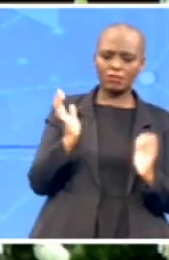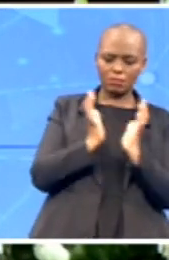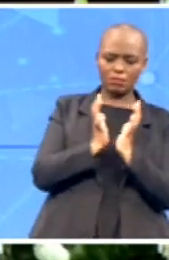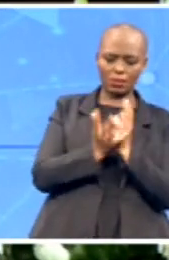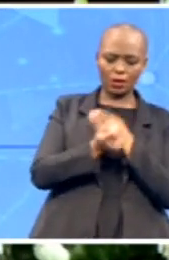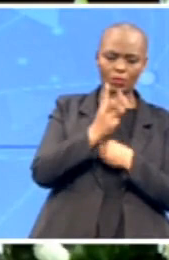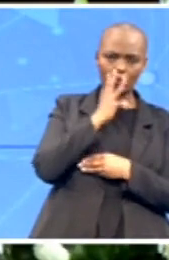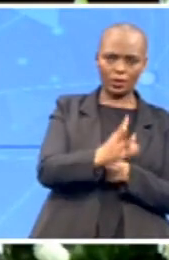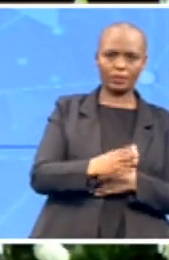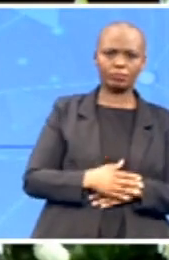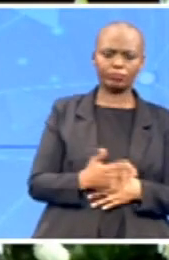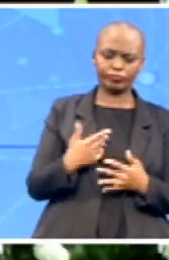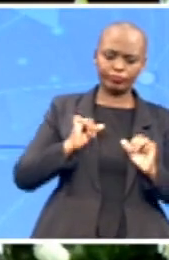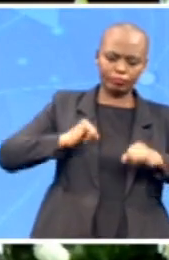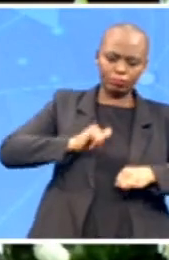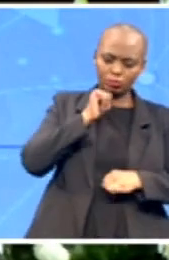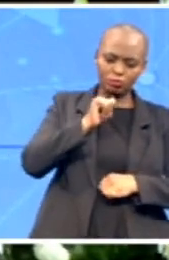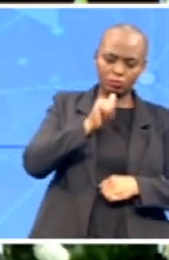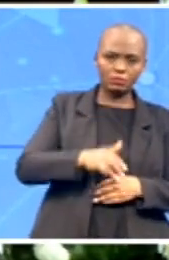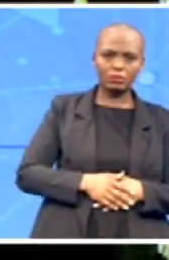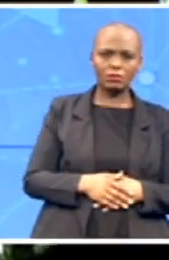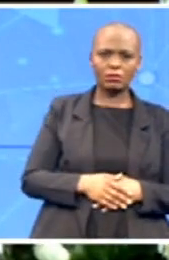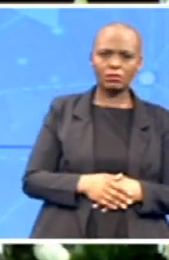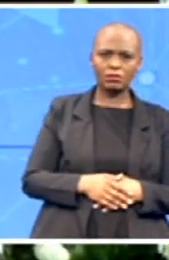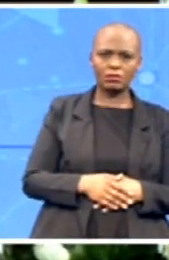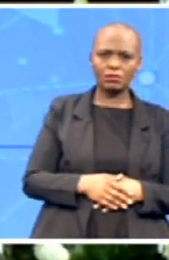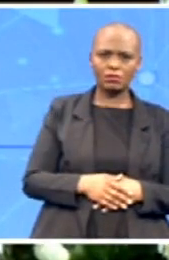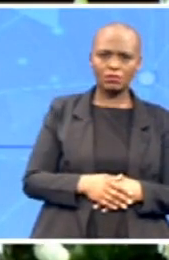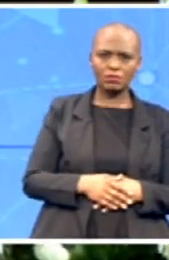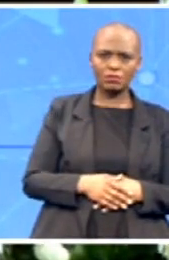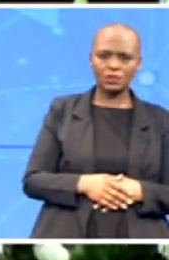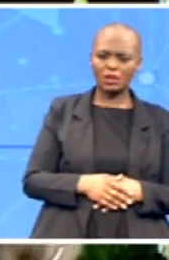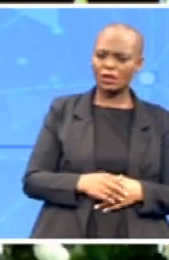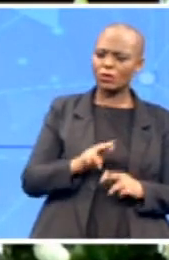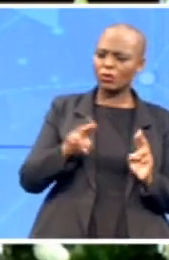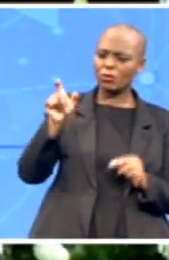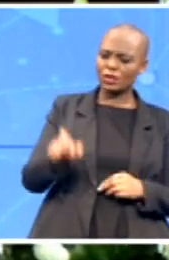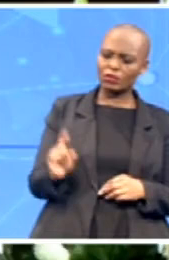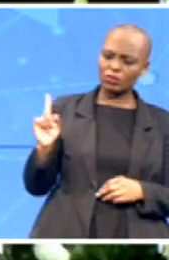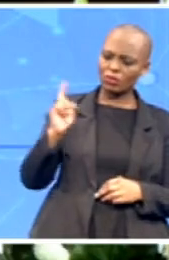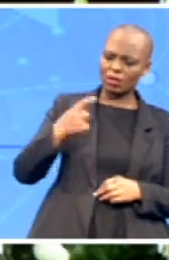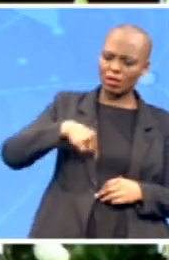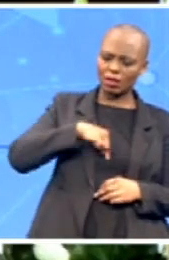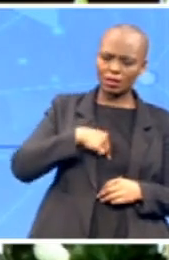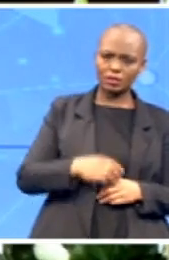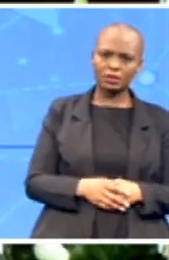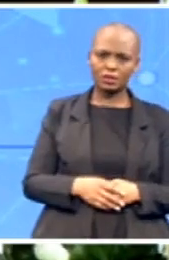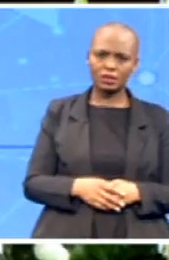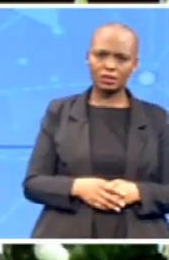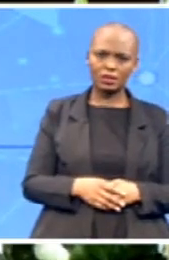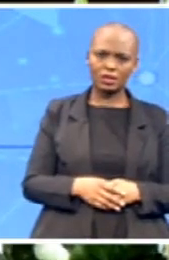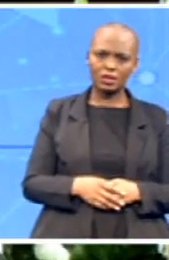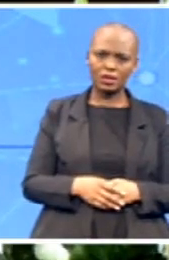And a big year later, nobody's calling us. Then these three men will come to my place every